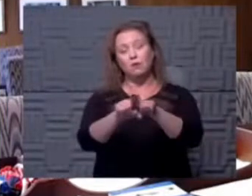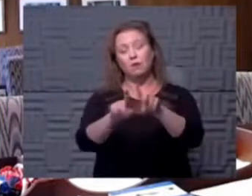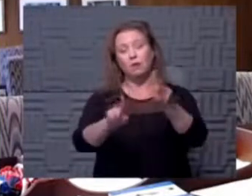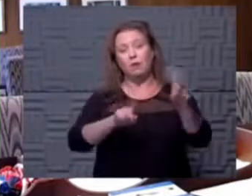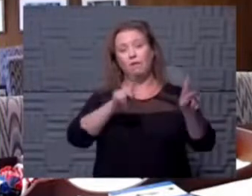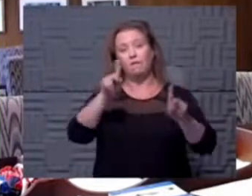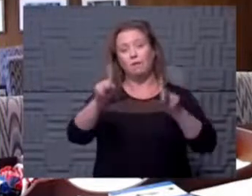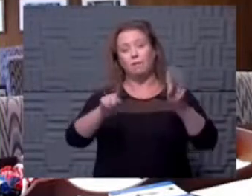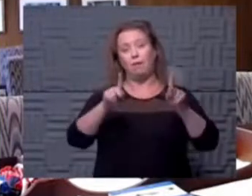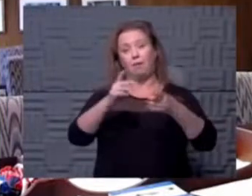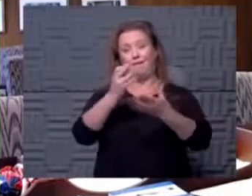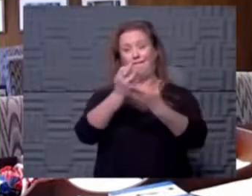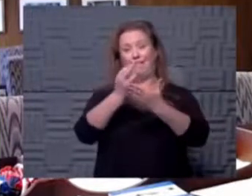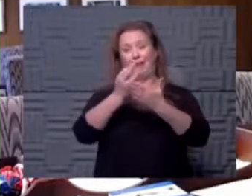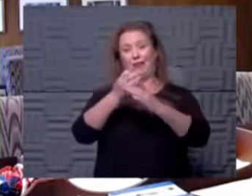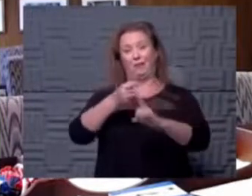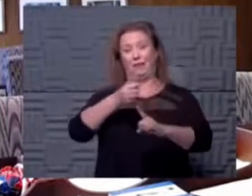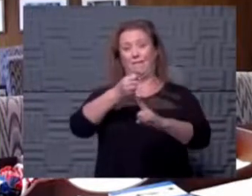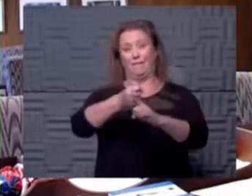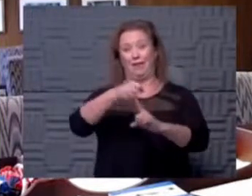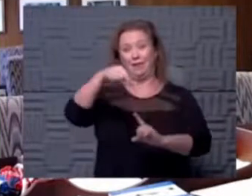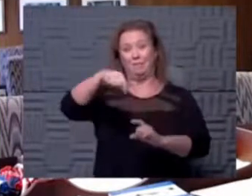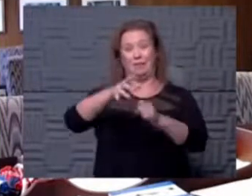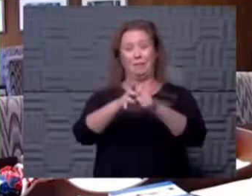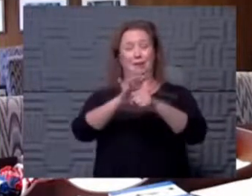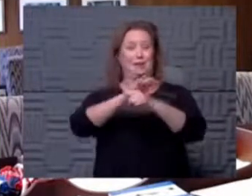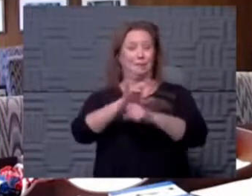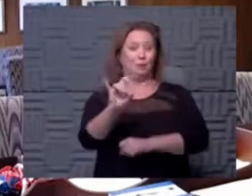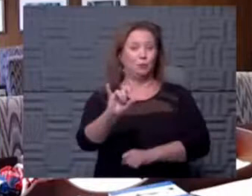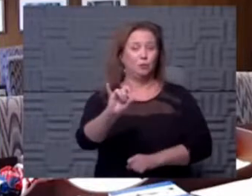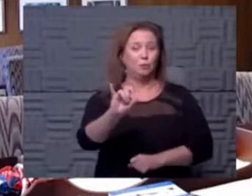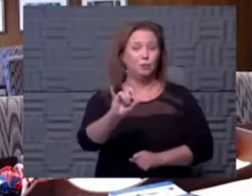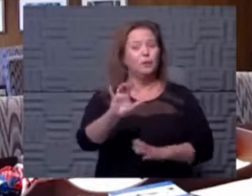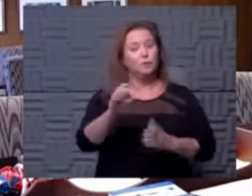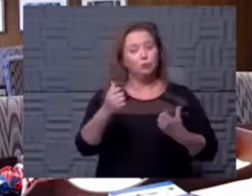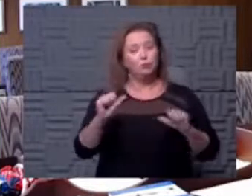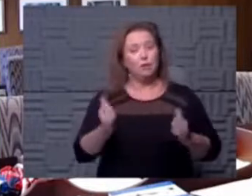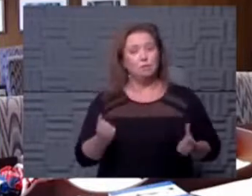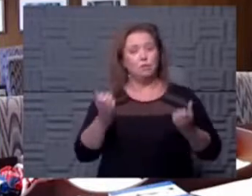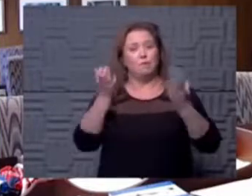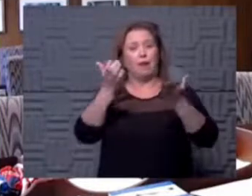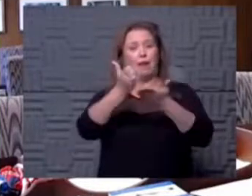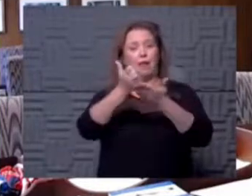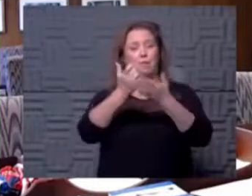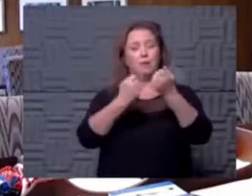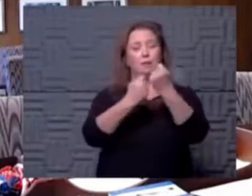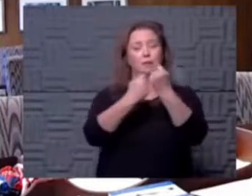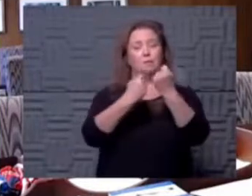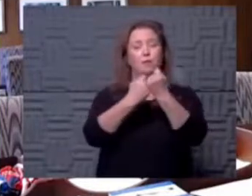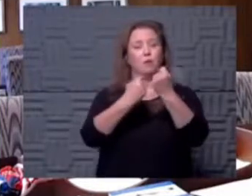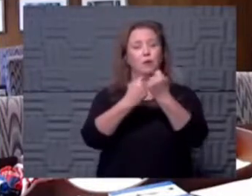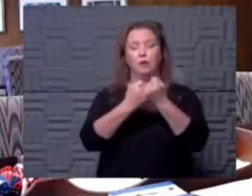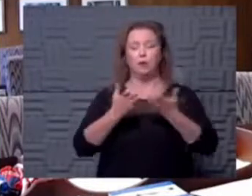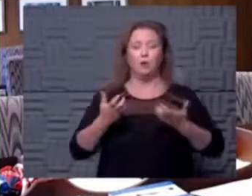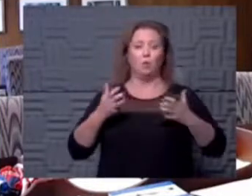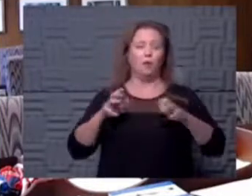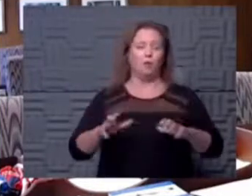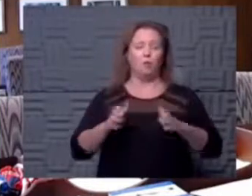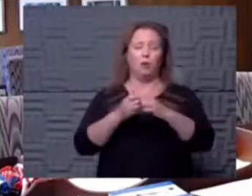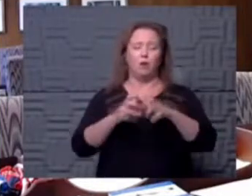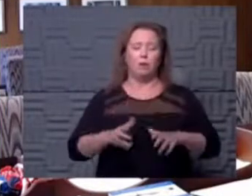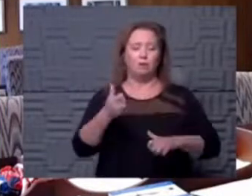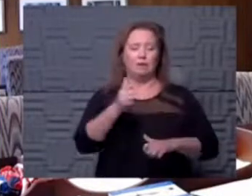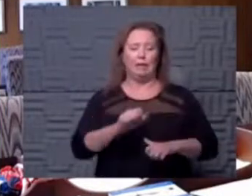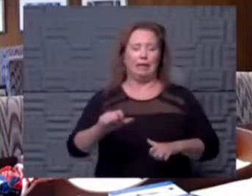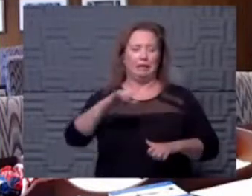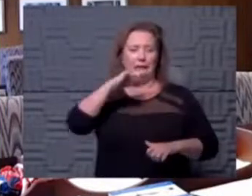have been financially affected by this, so we're trying to provide as much help and support we don't want to lose any